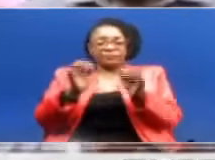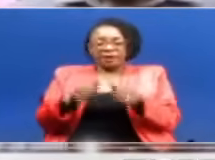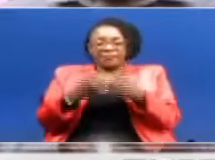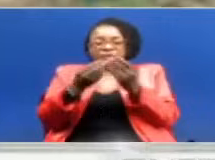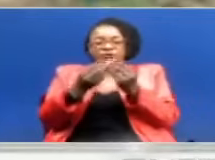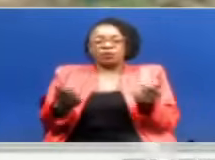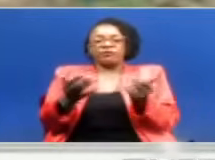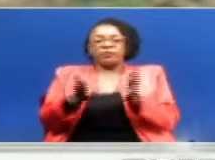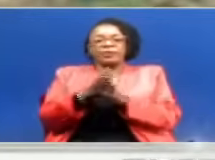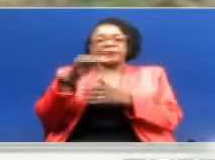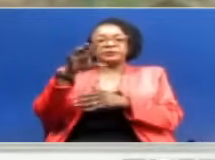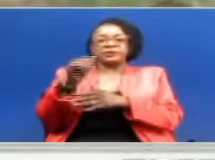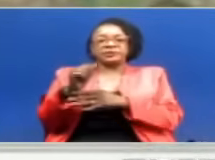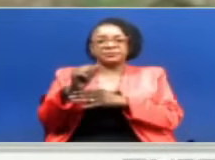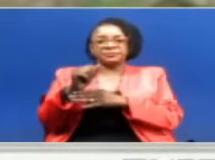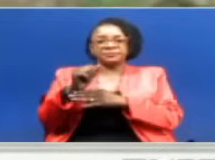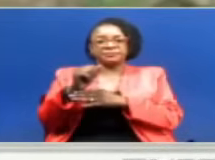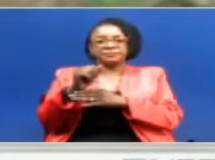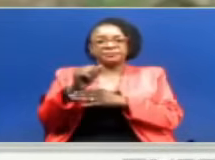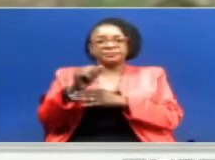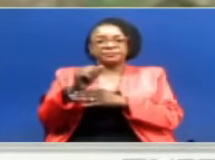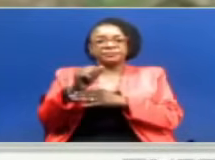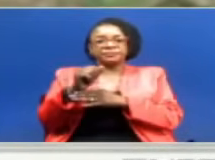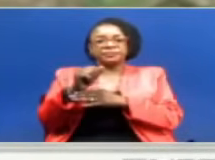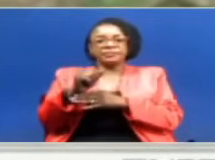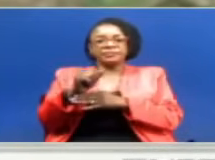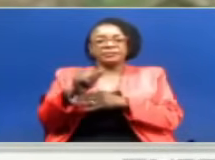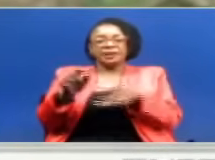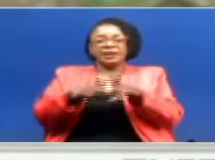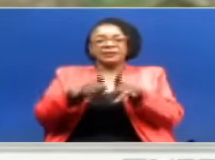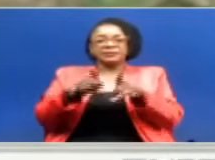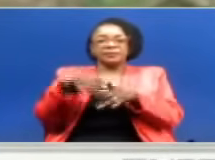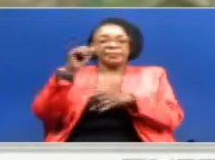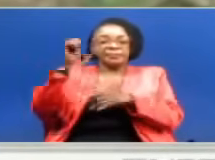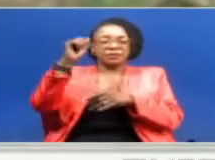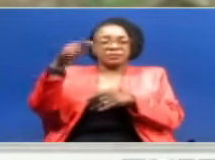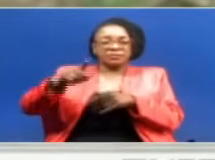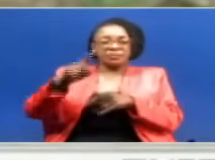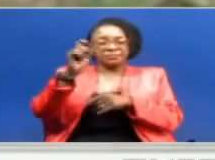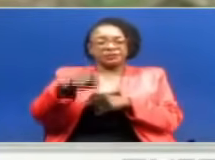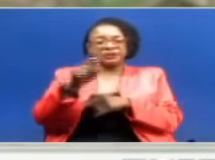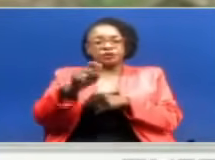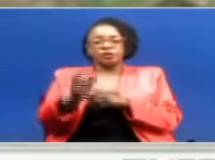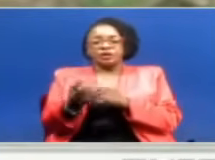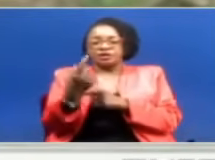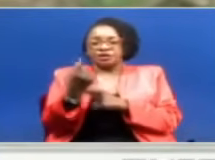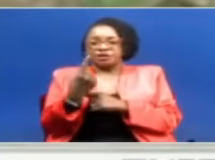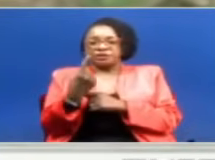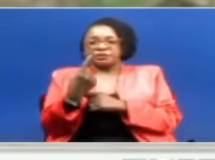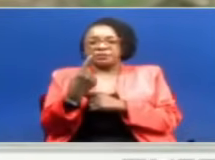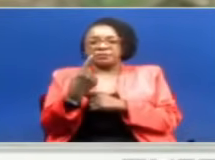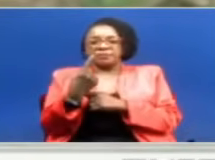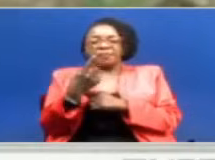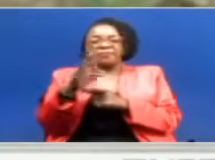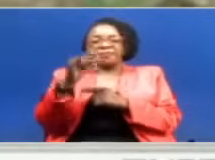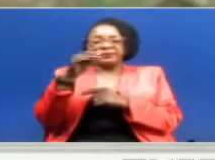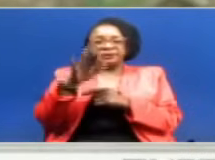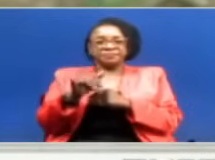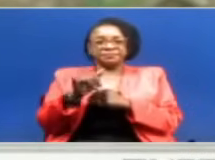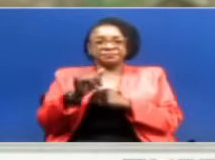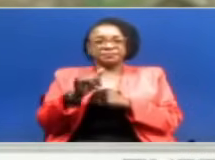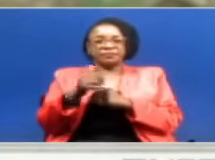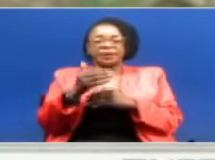wadi. As the political supremo in Meru, she needs to initiate immediately the process